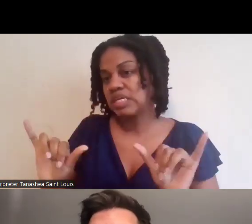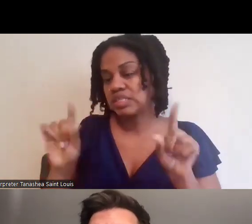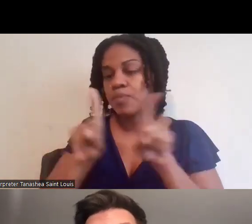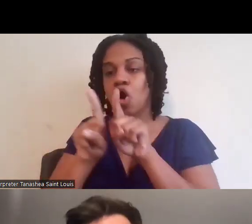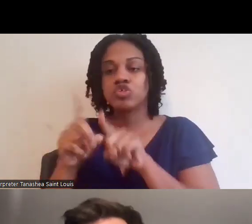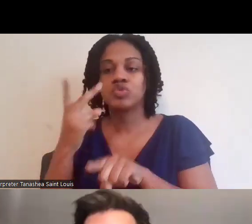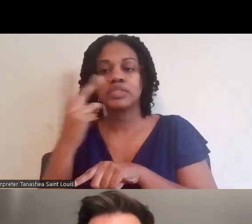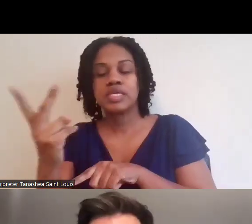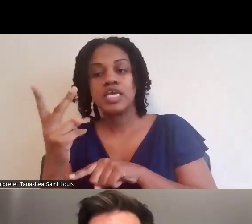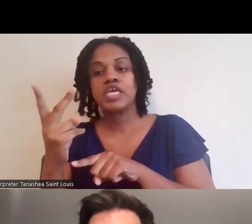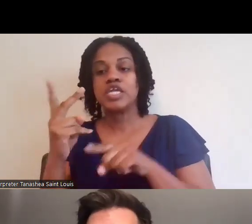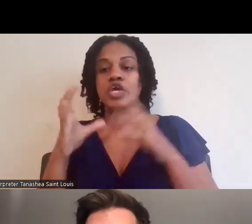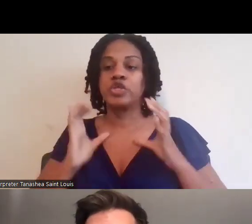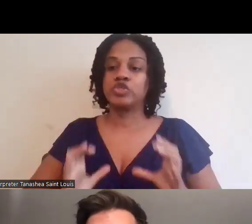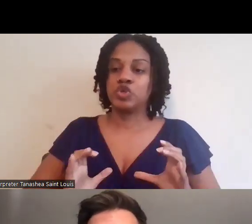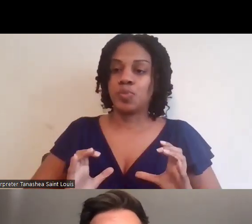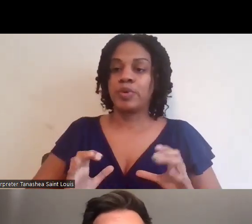seeing consumers and